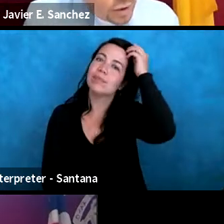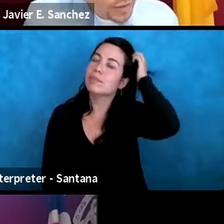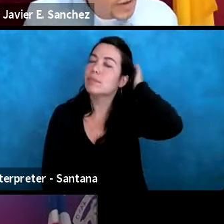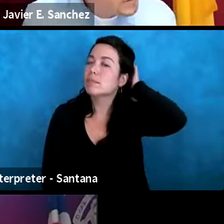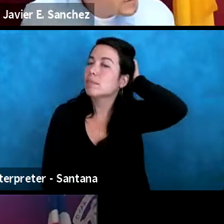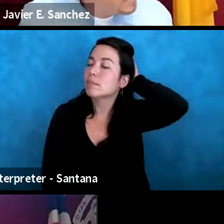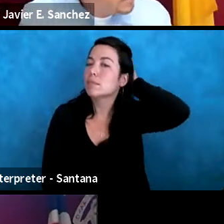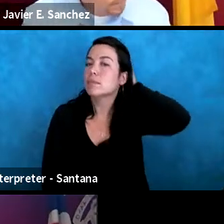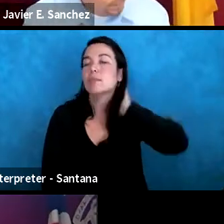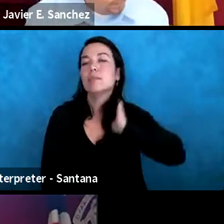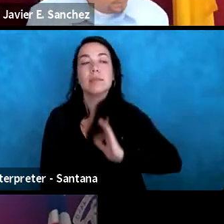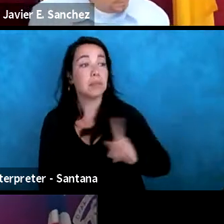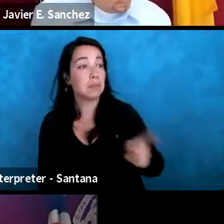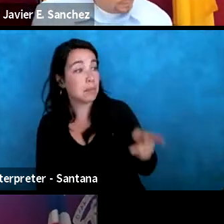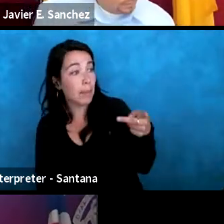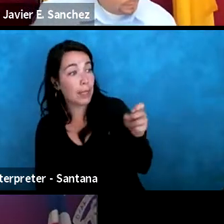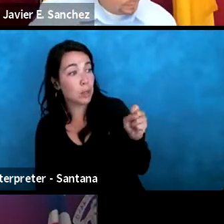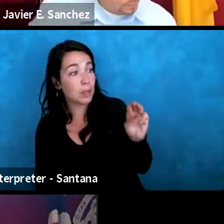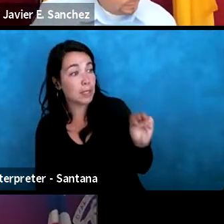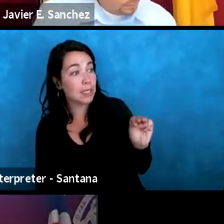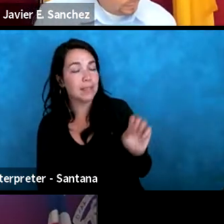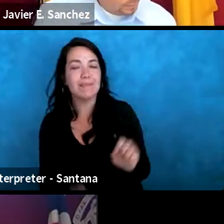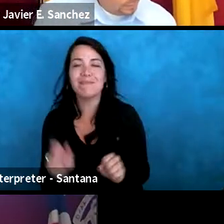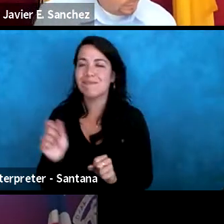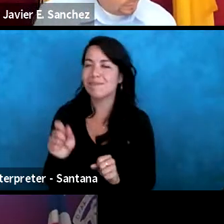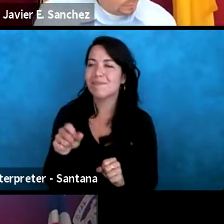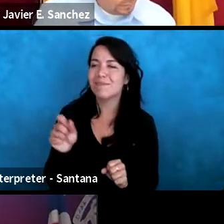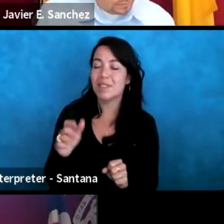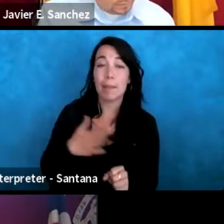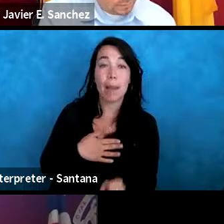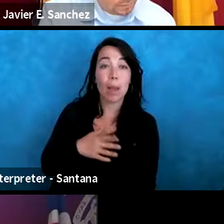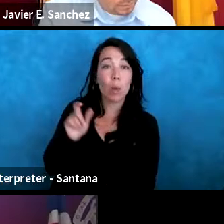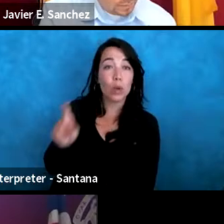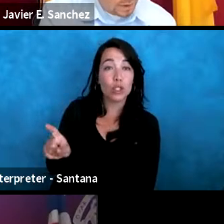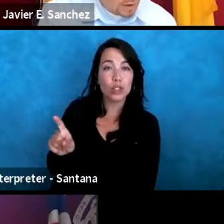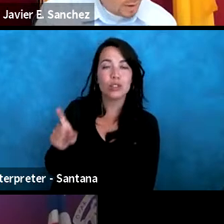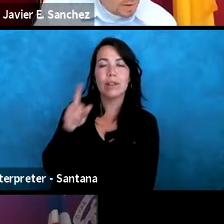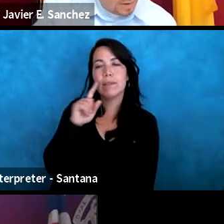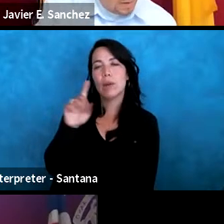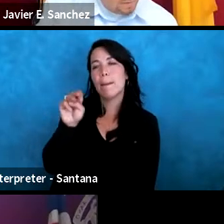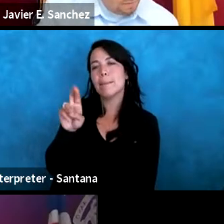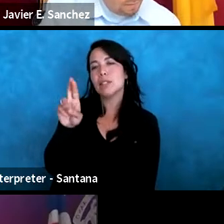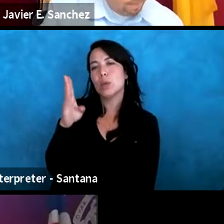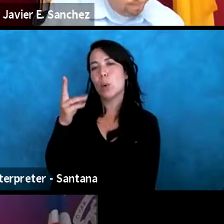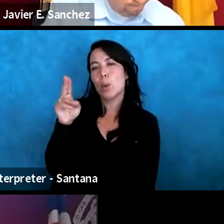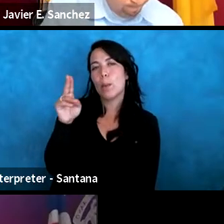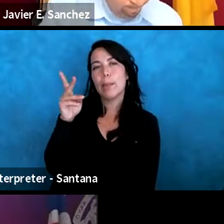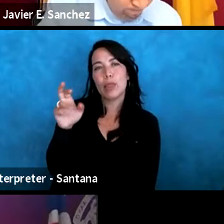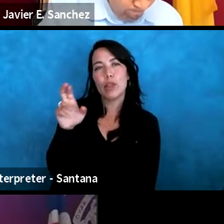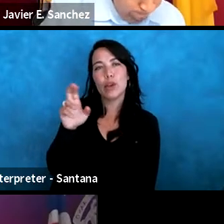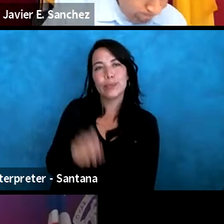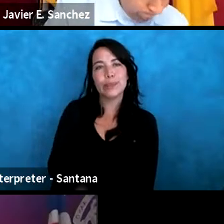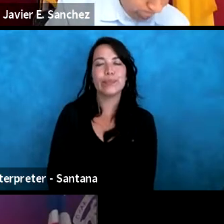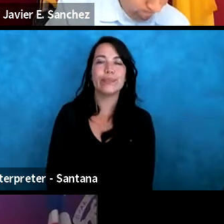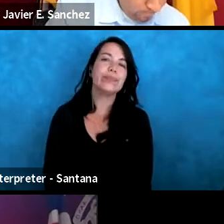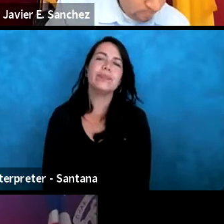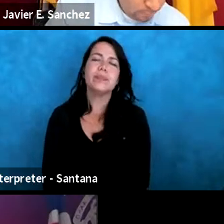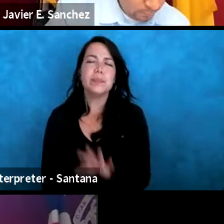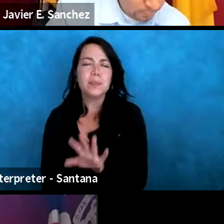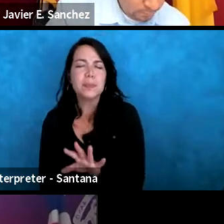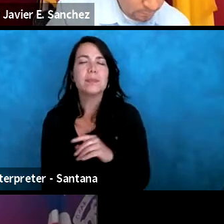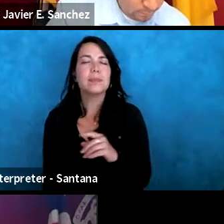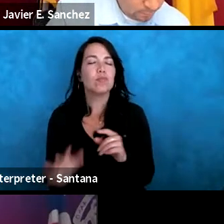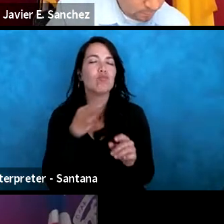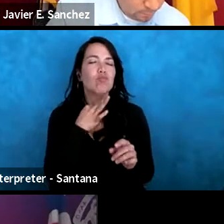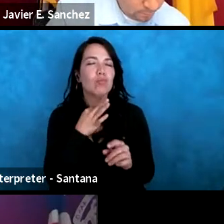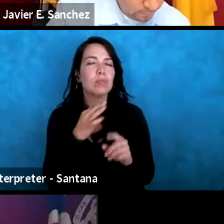Councilor Peggy Sue Martinez. Thank you. This question is from Mr. Hubler. Also just concerned with types of funding that are